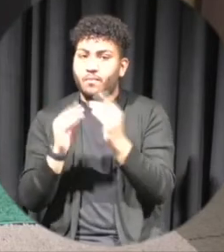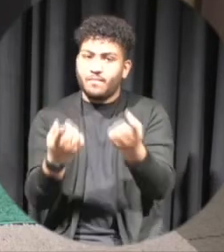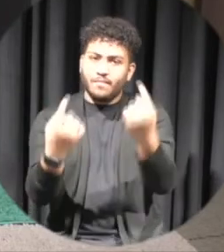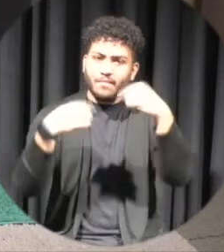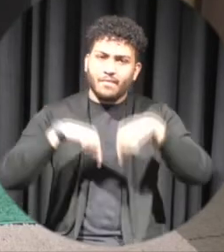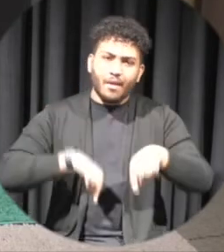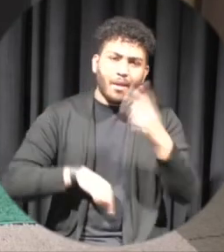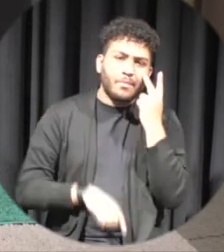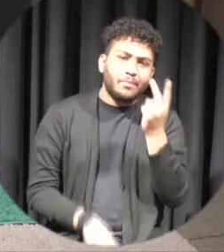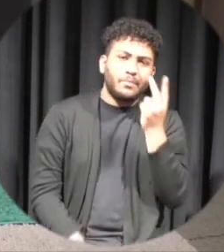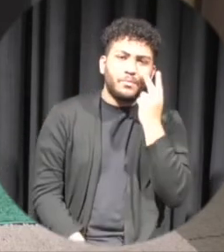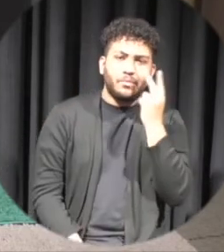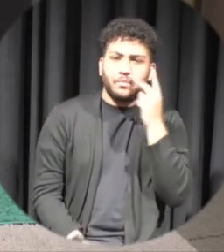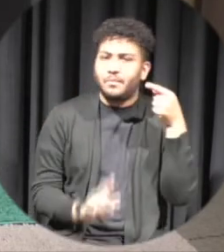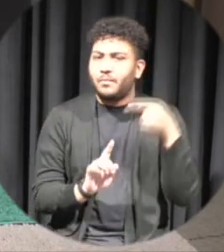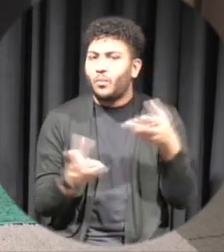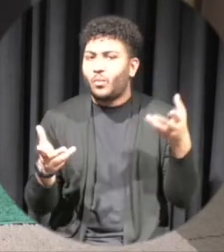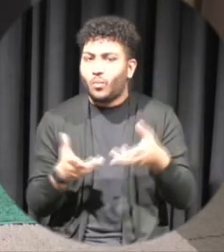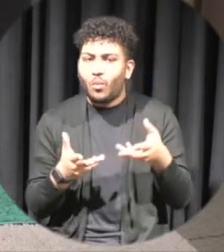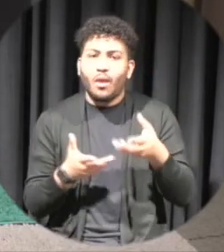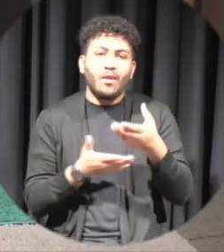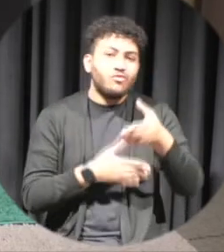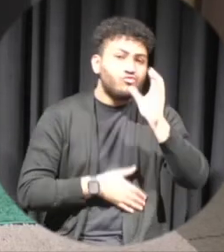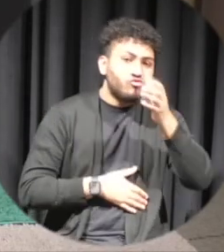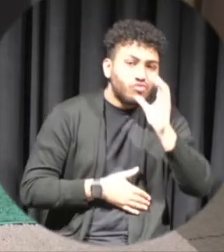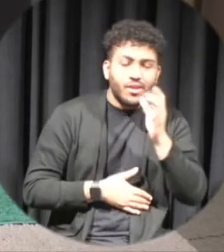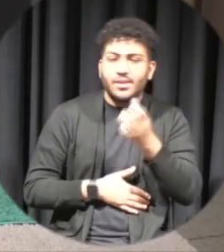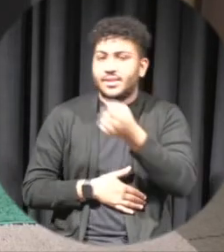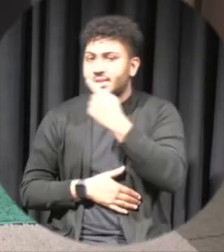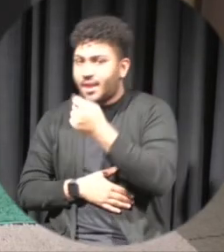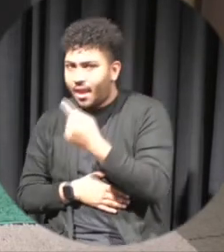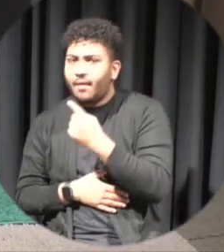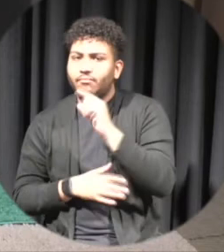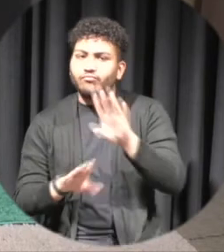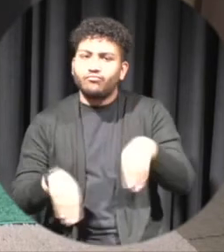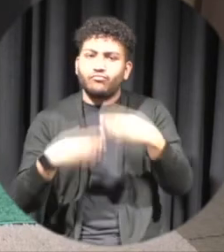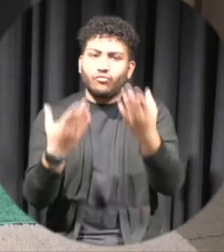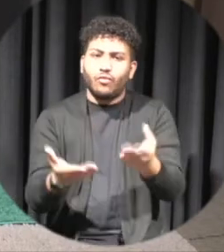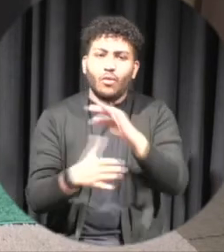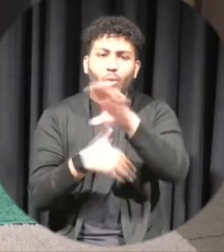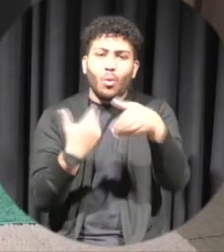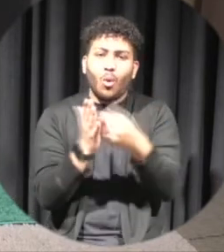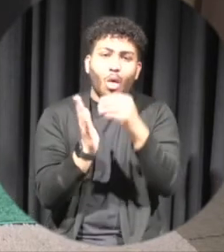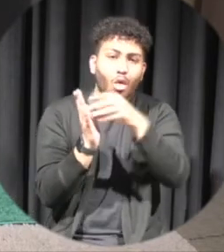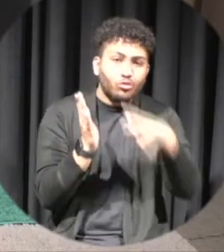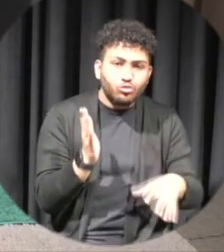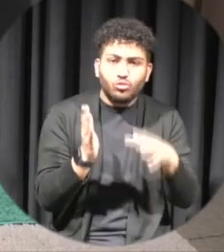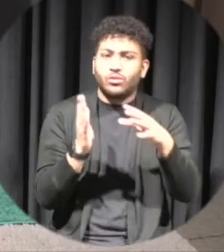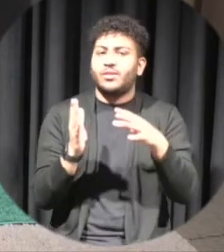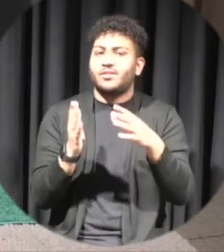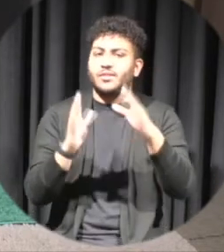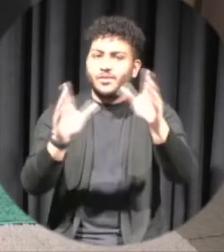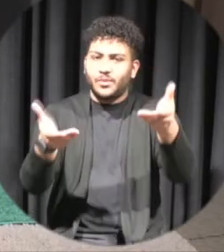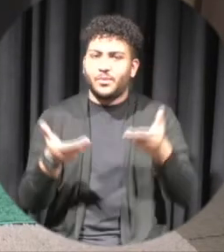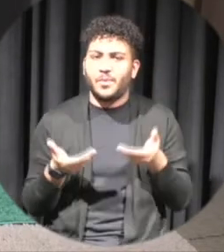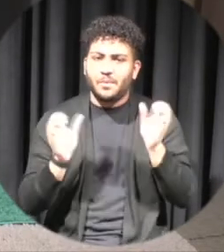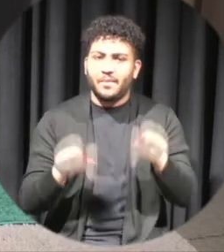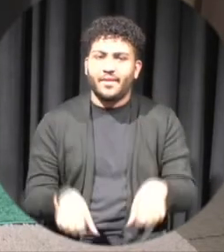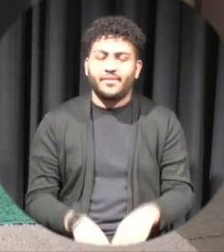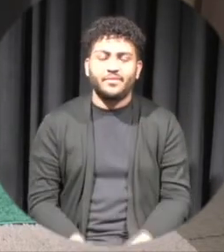what were all refreshments and snacks and will be provided. All Boone Braves, all grade levels are welcome at our